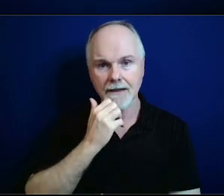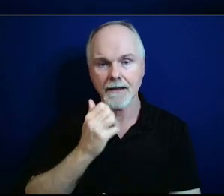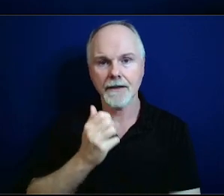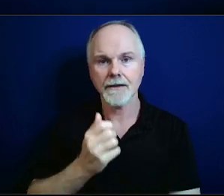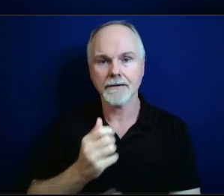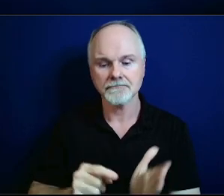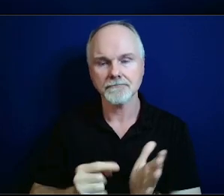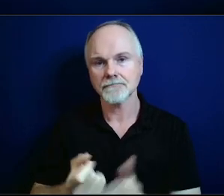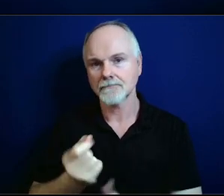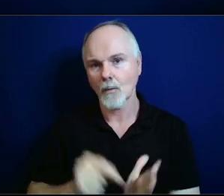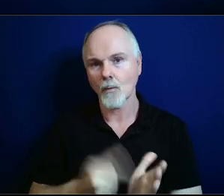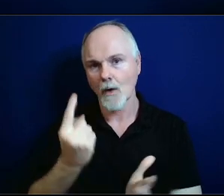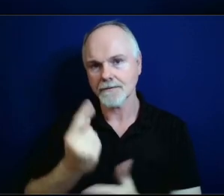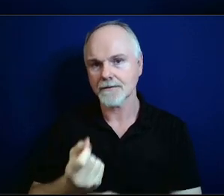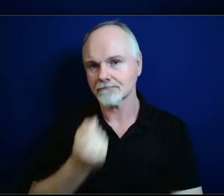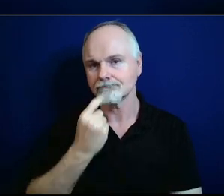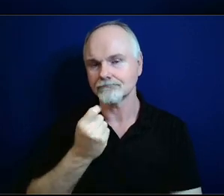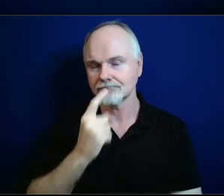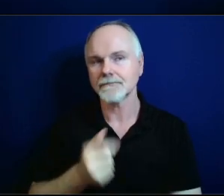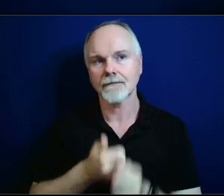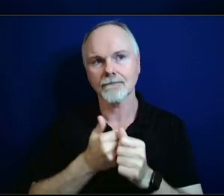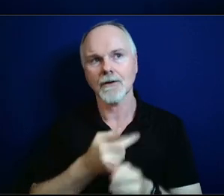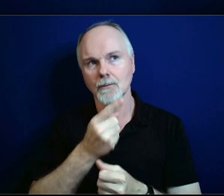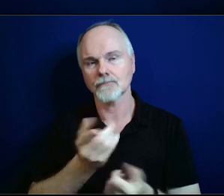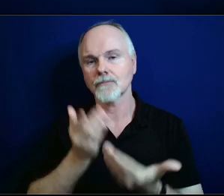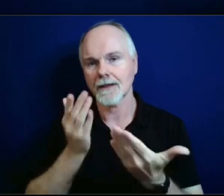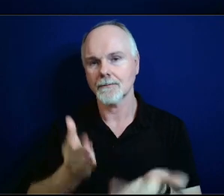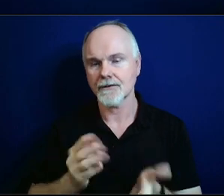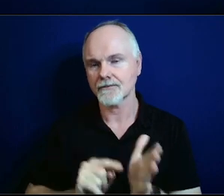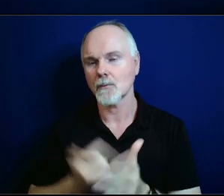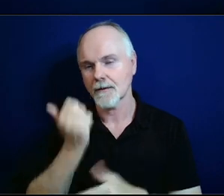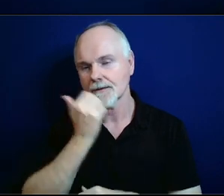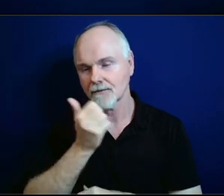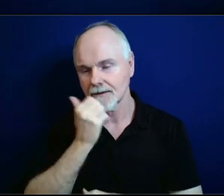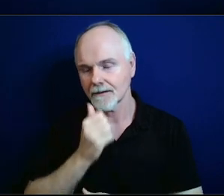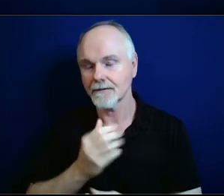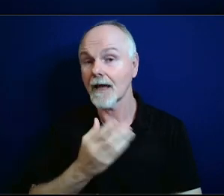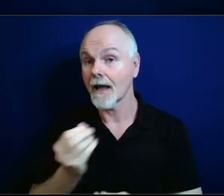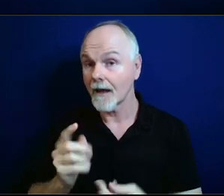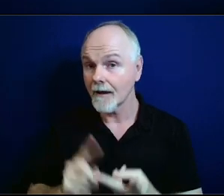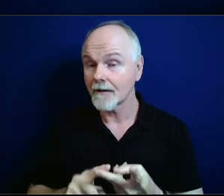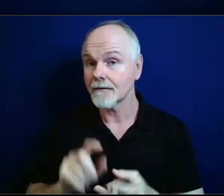She was also taking Advil for her arthritis as needed.